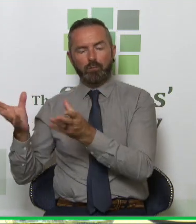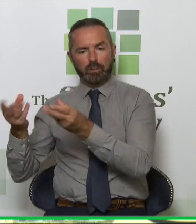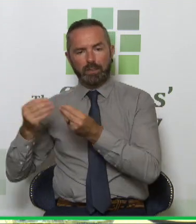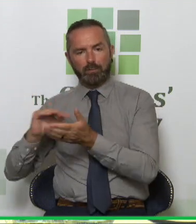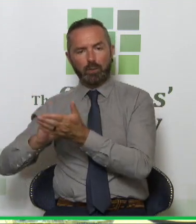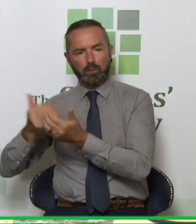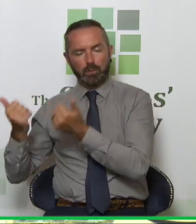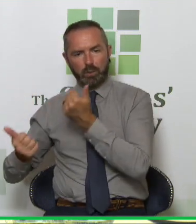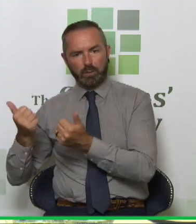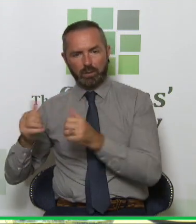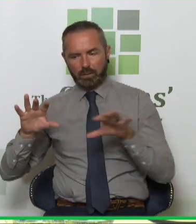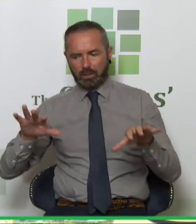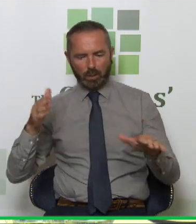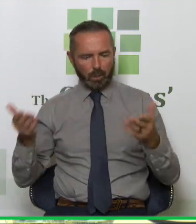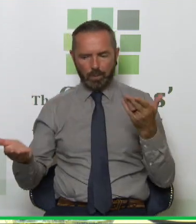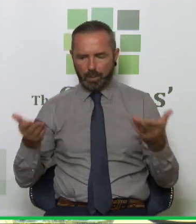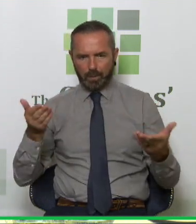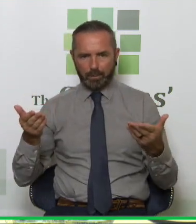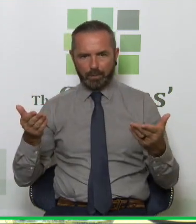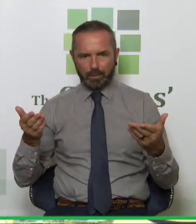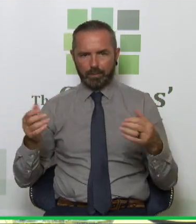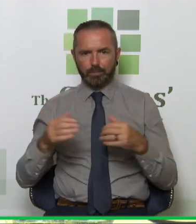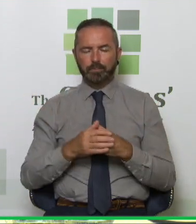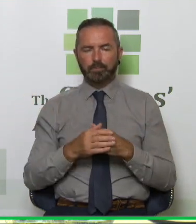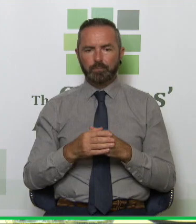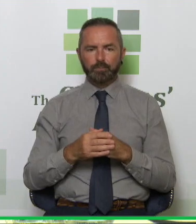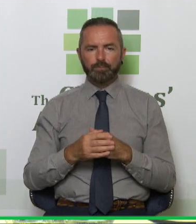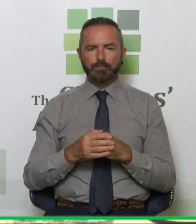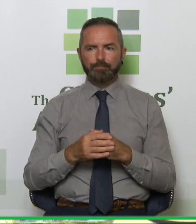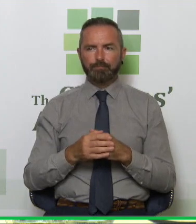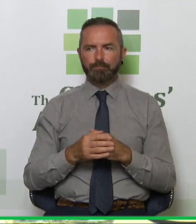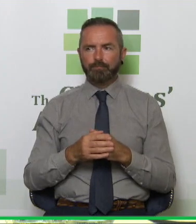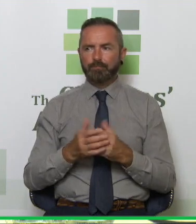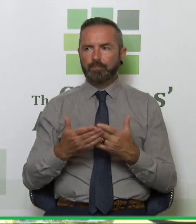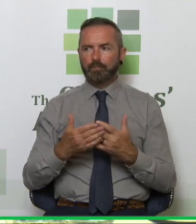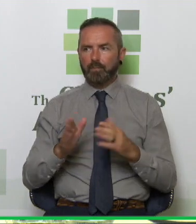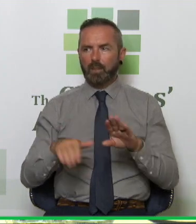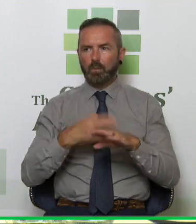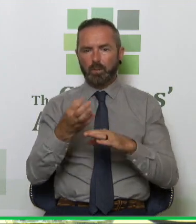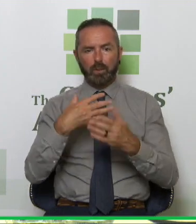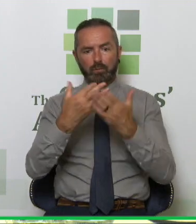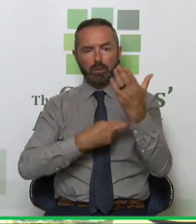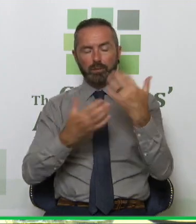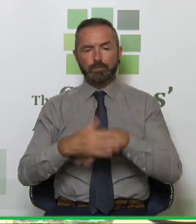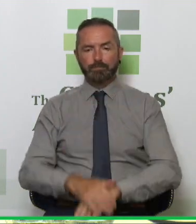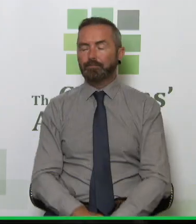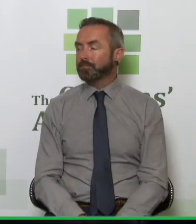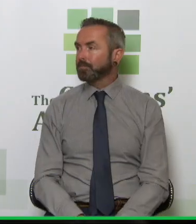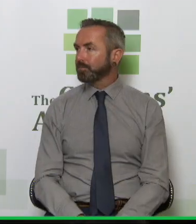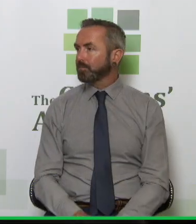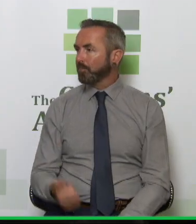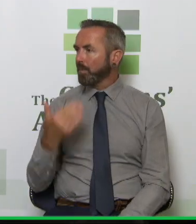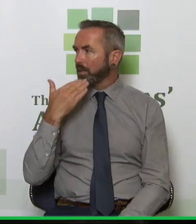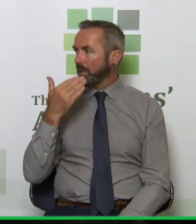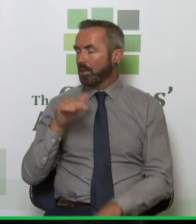comparing the group that did to the group that didn't, not just the reduction overall. Thanks, Ian. Very interesting. Roger, effectiveness